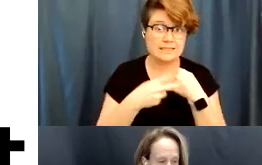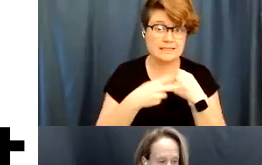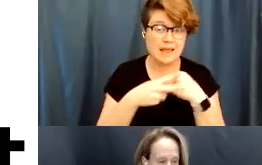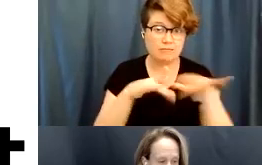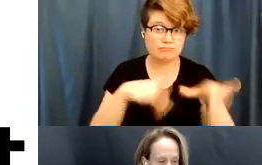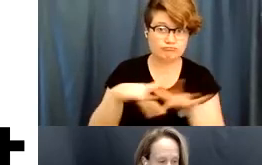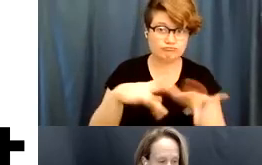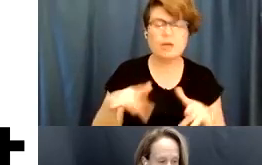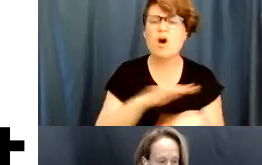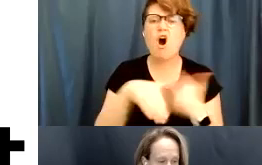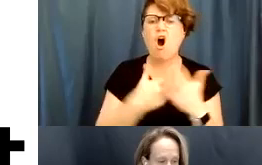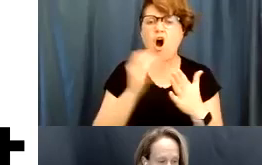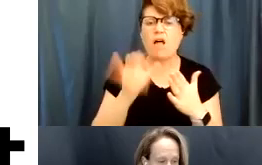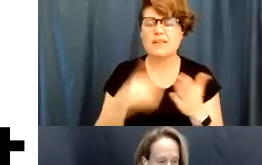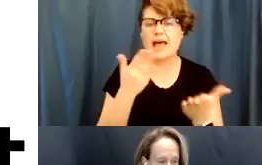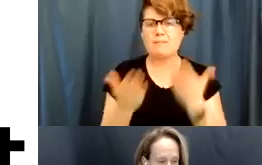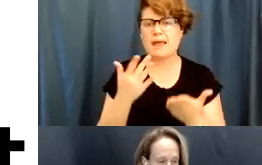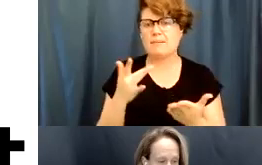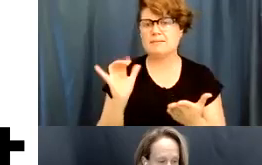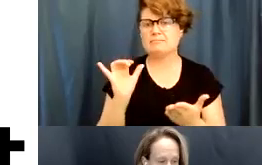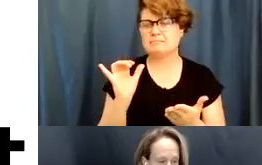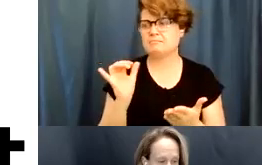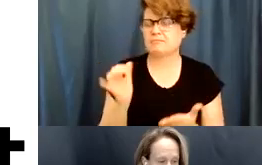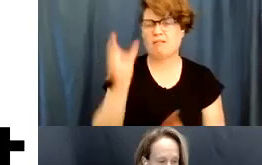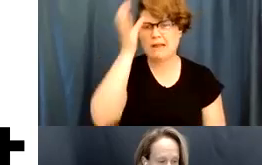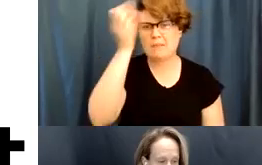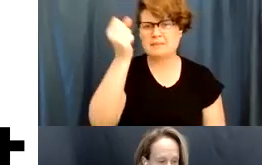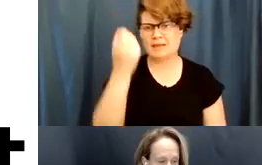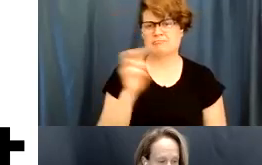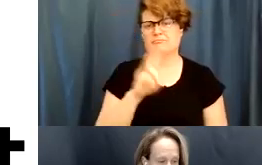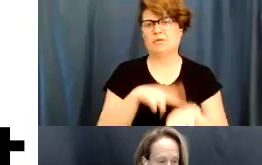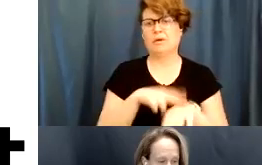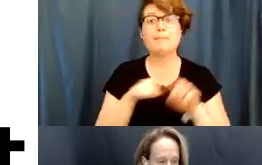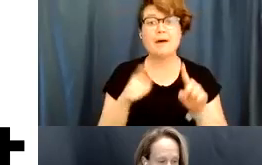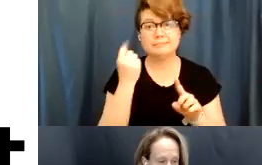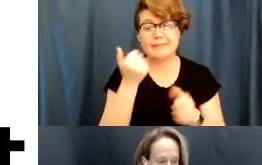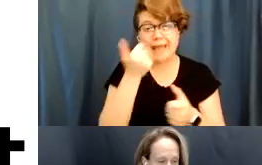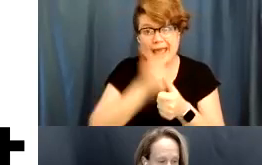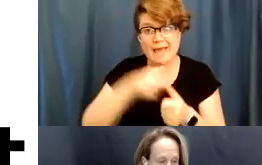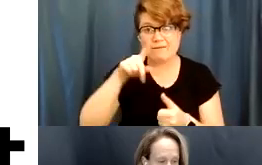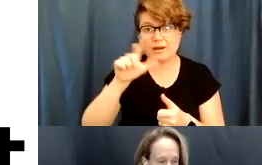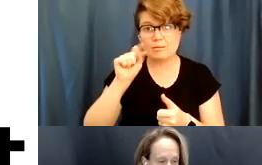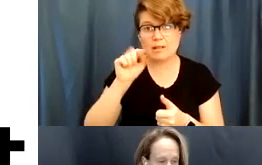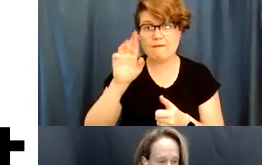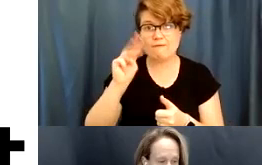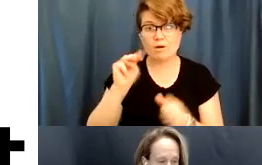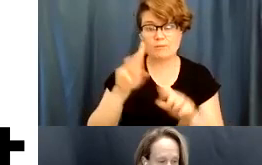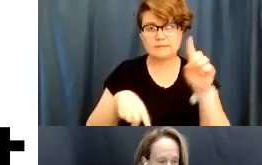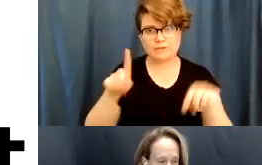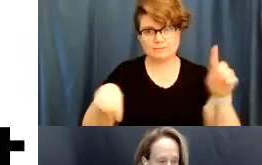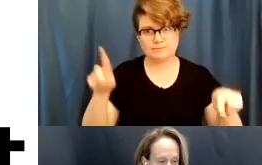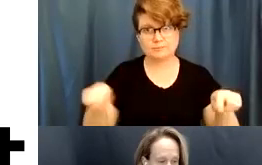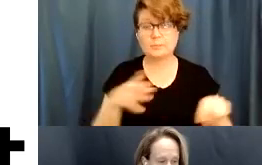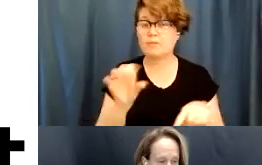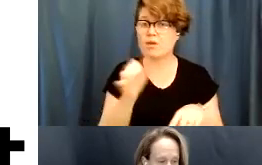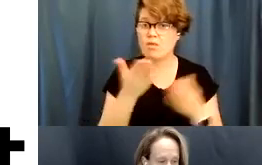those things might seem like common sense, but every single platform is different. And the other thing we must keep in mind is